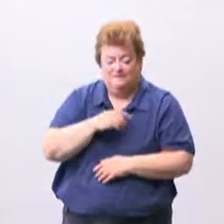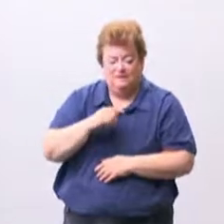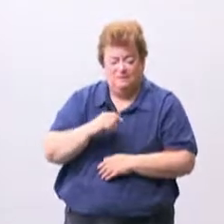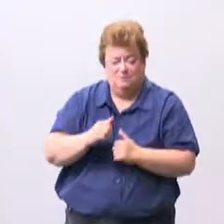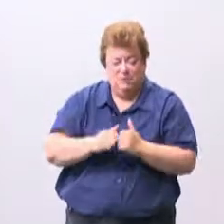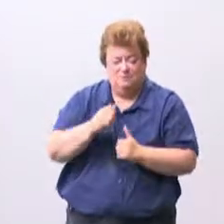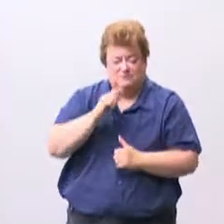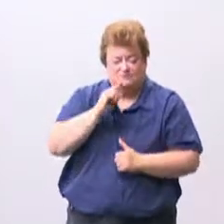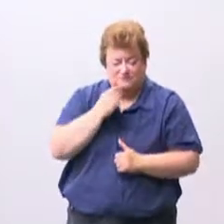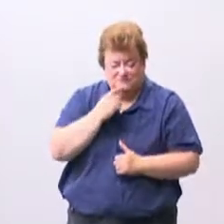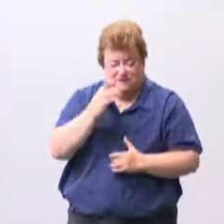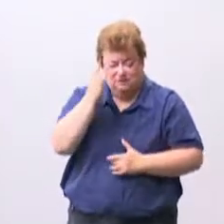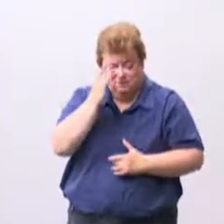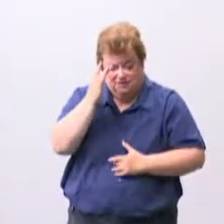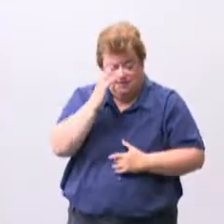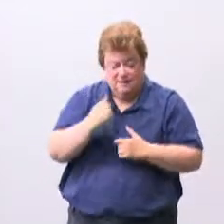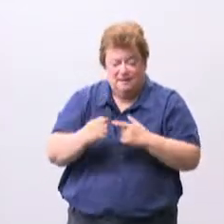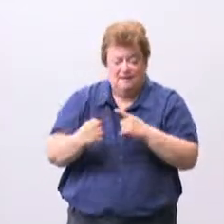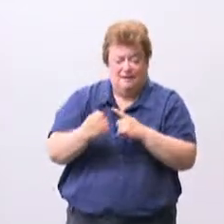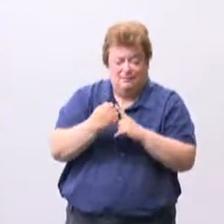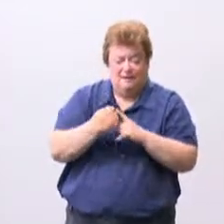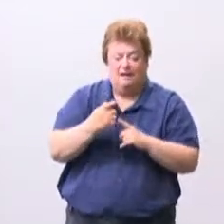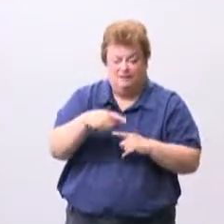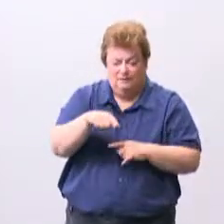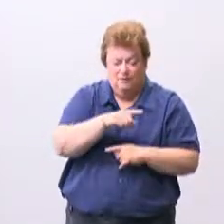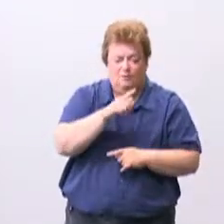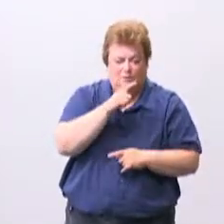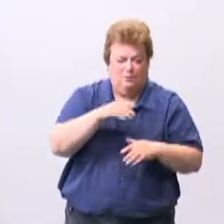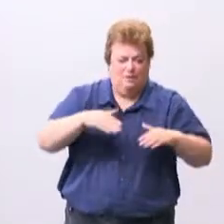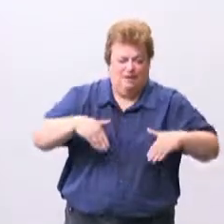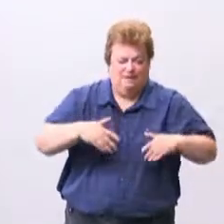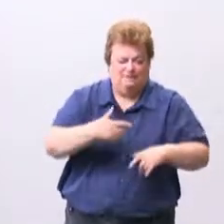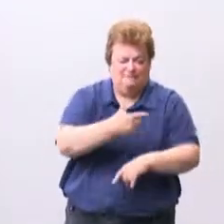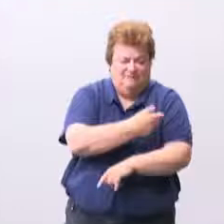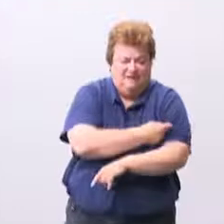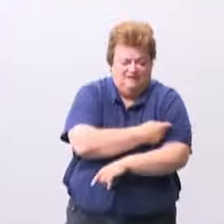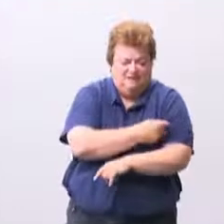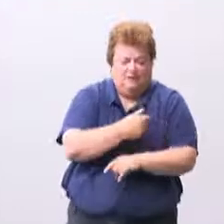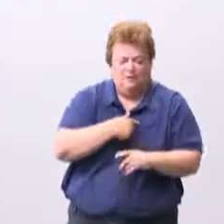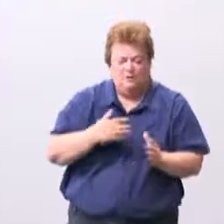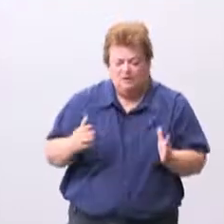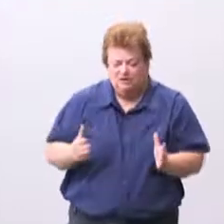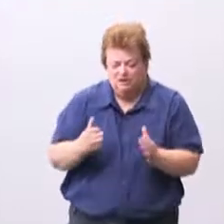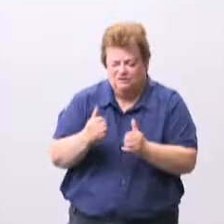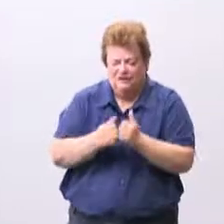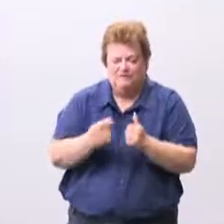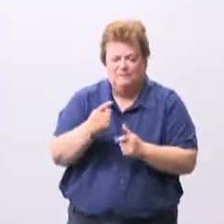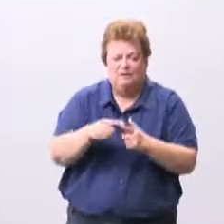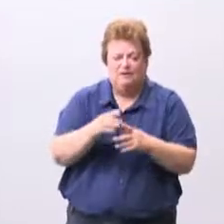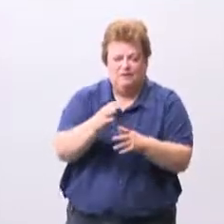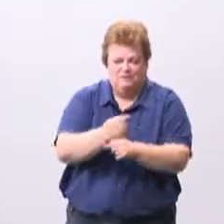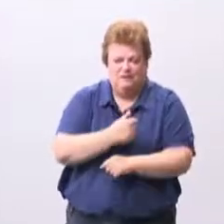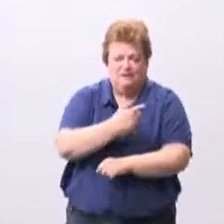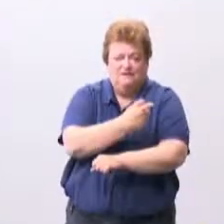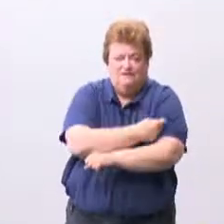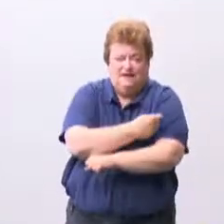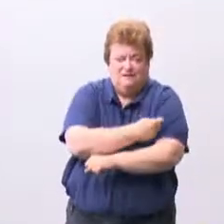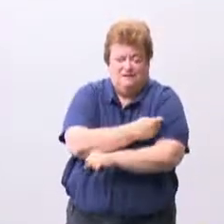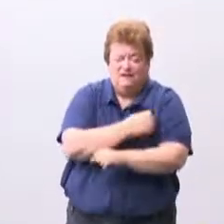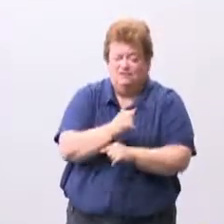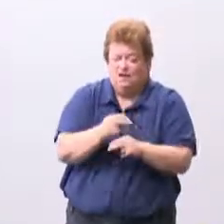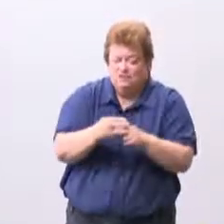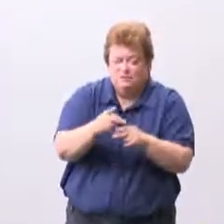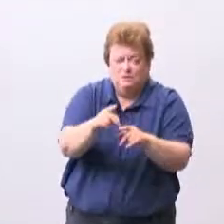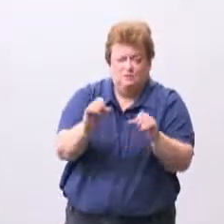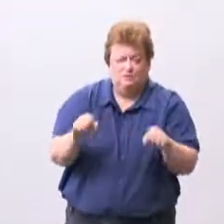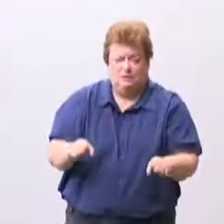severe outcomes are people who are unvaccinated. We urge everyone who is eligible to get vaccinated as soon as